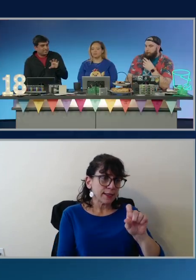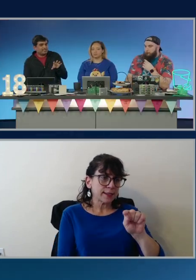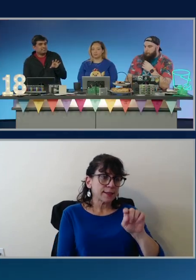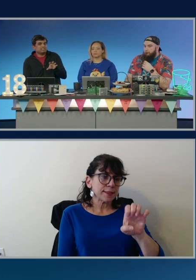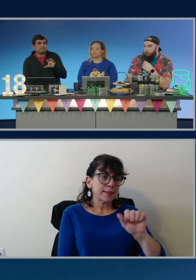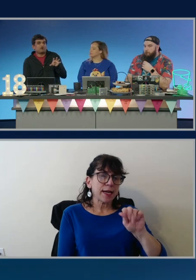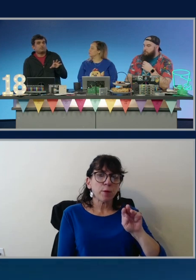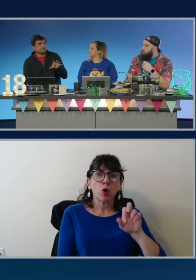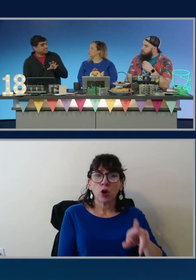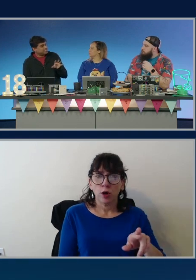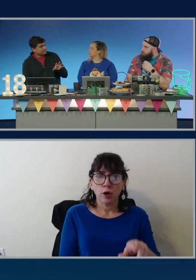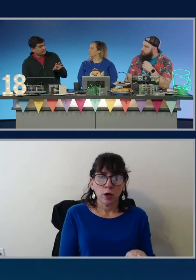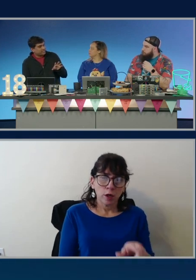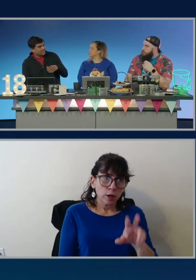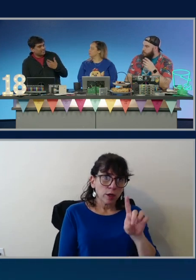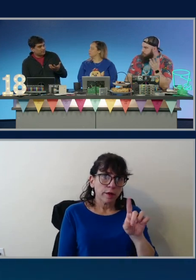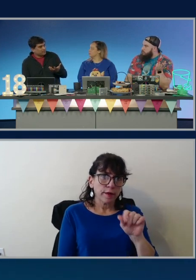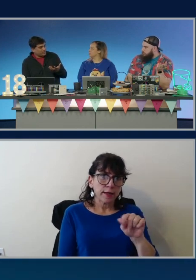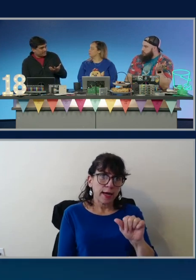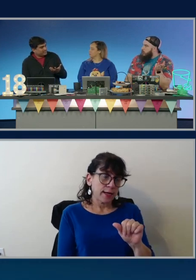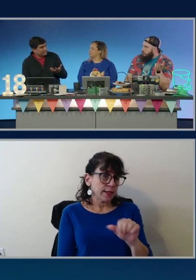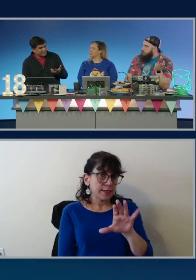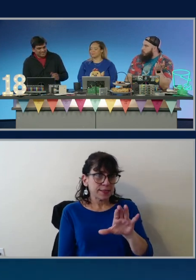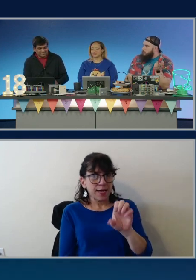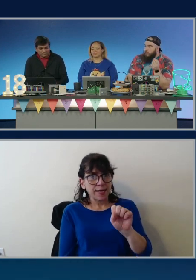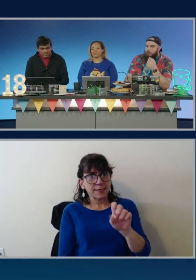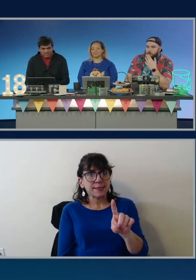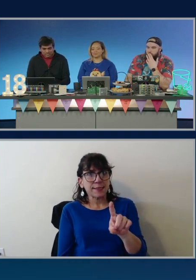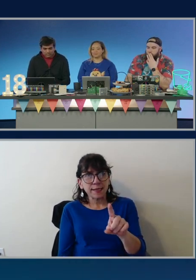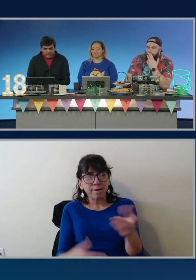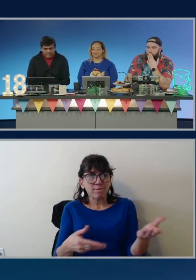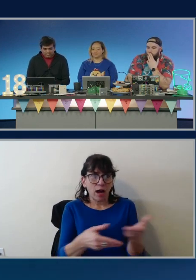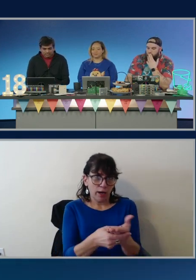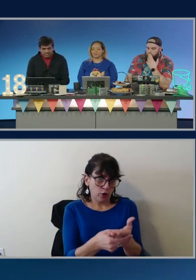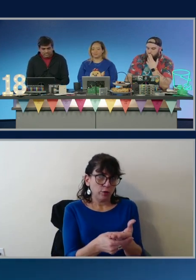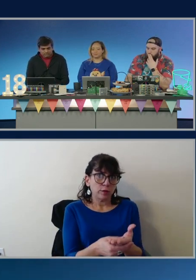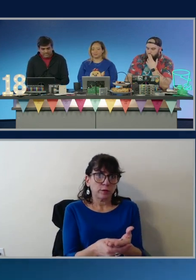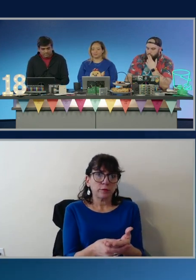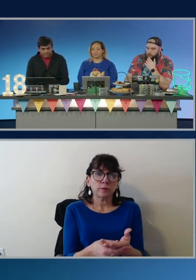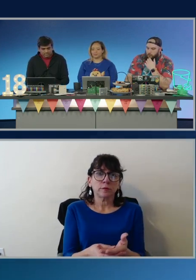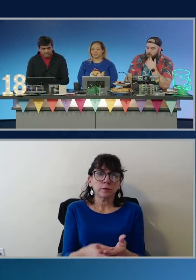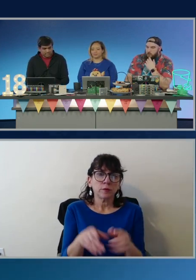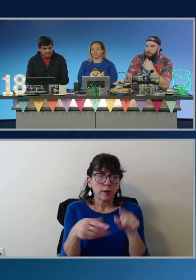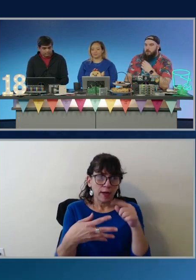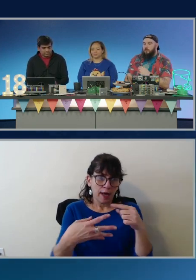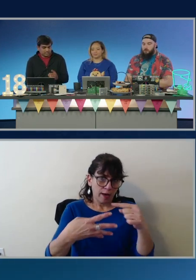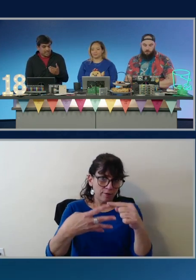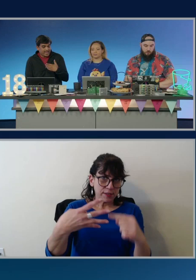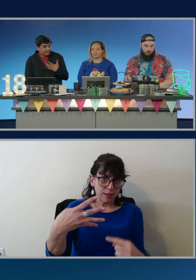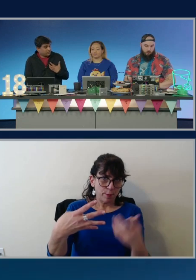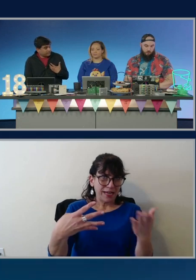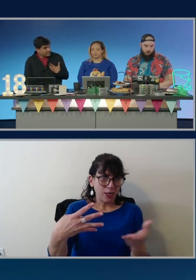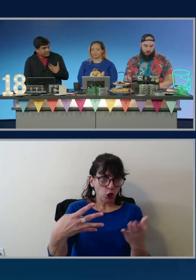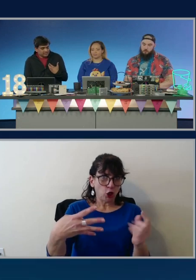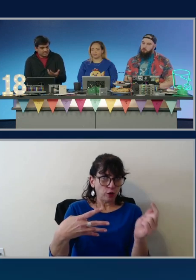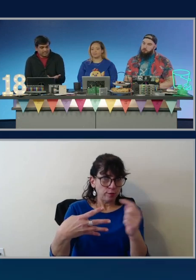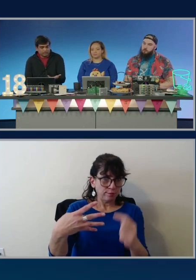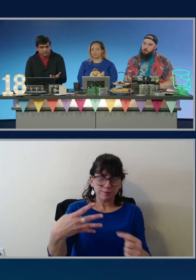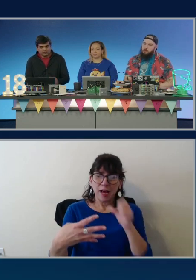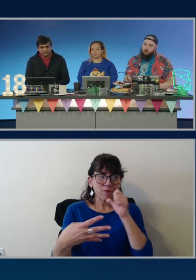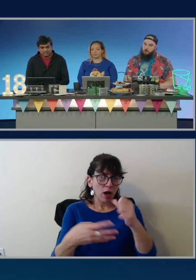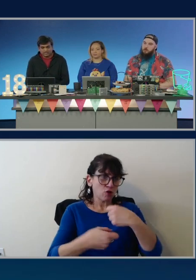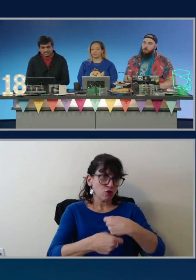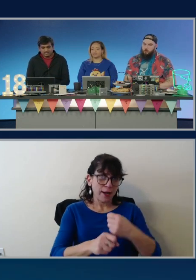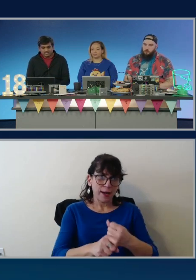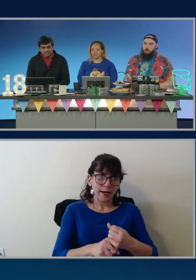And the data is in the form of CSV file. I cannot query it directly. Right. So I have some databases here which I have not created. The